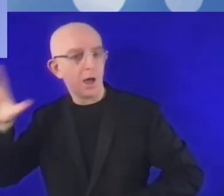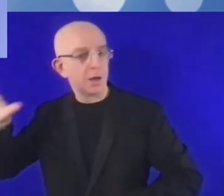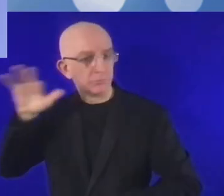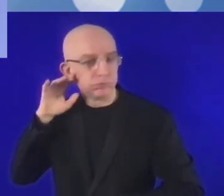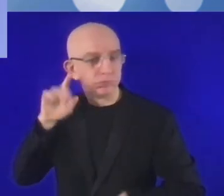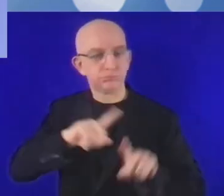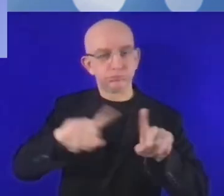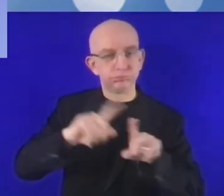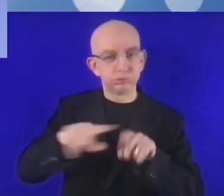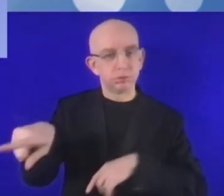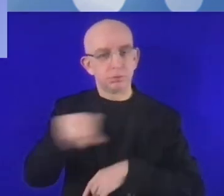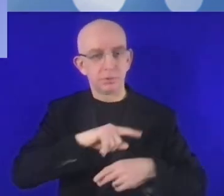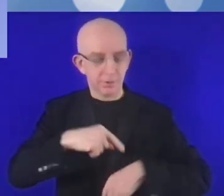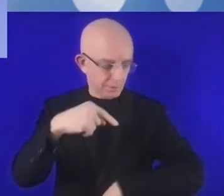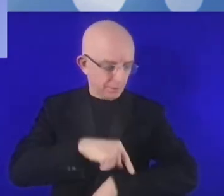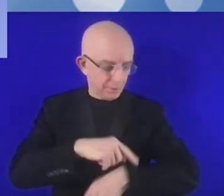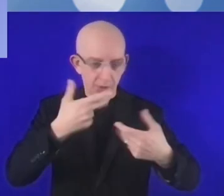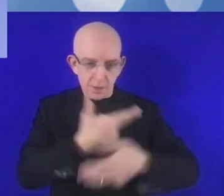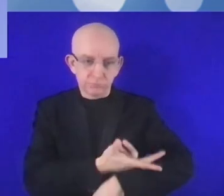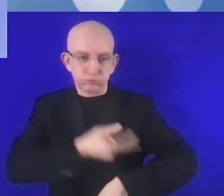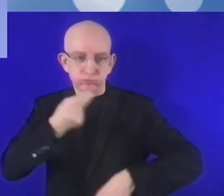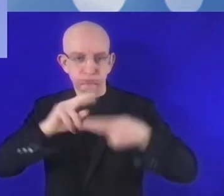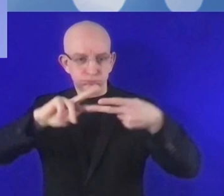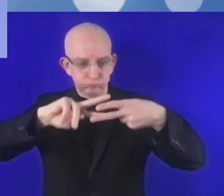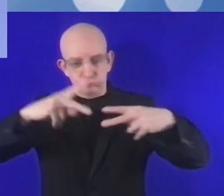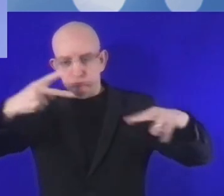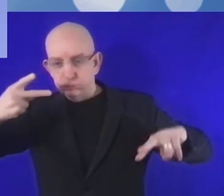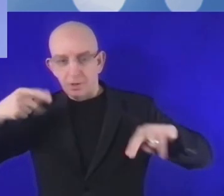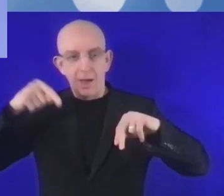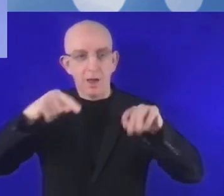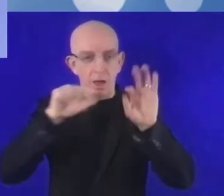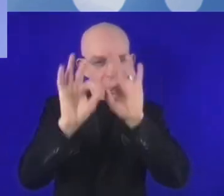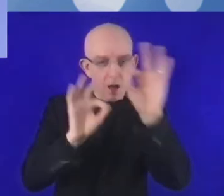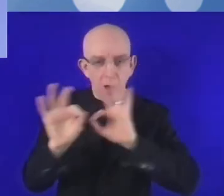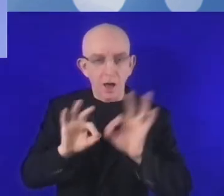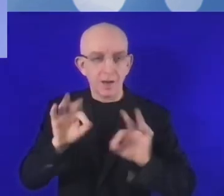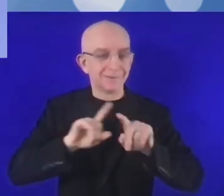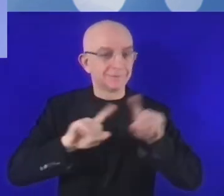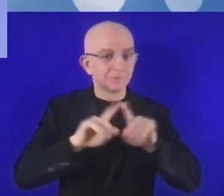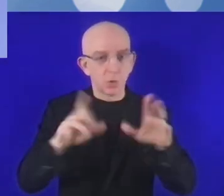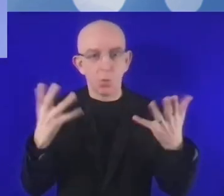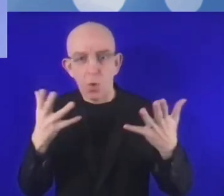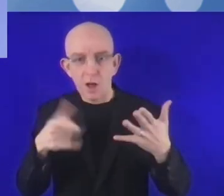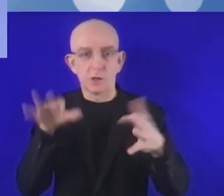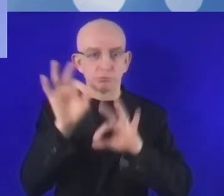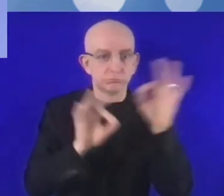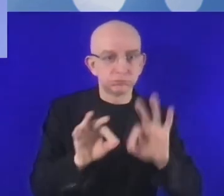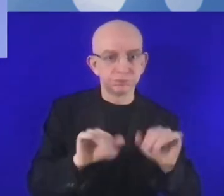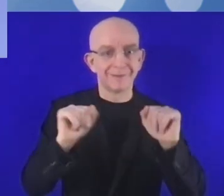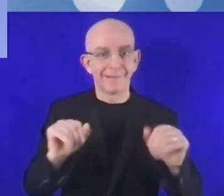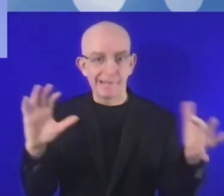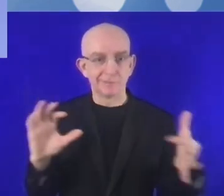these proteins make up the cells, and the cells in the group are what we call us. And here's the